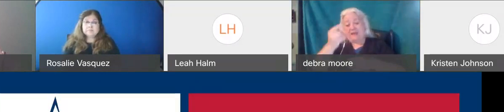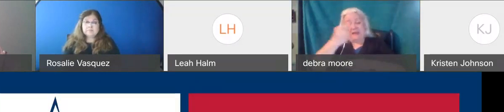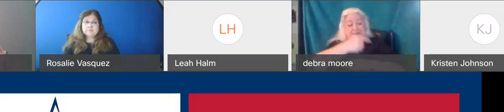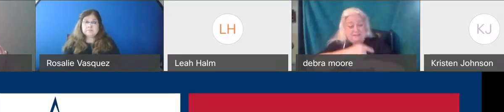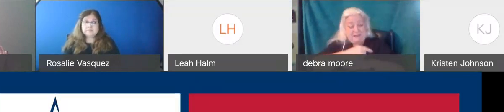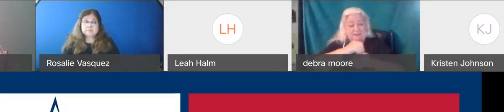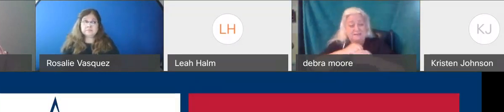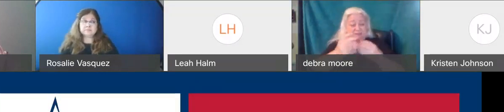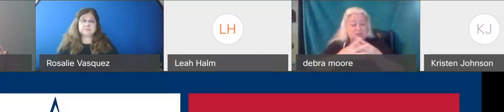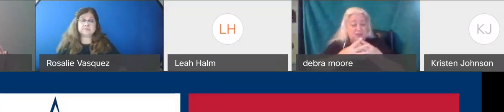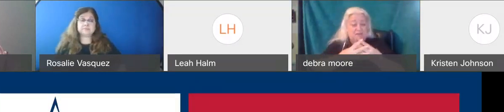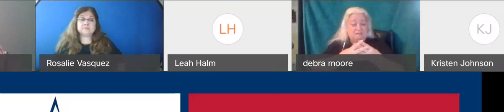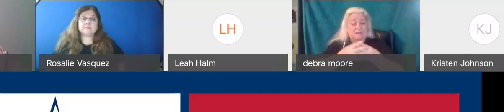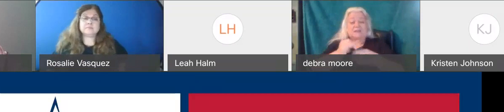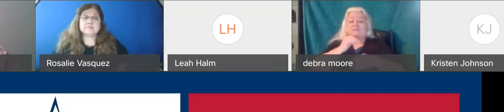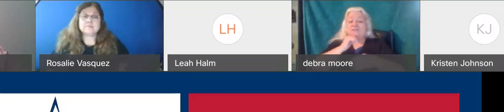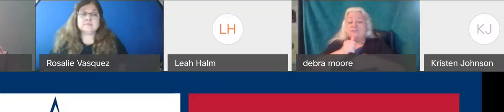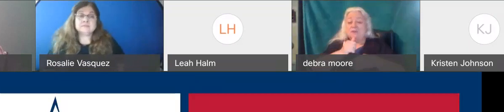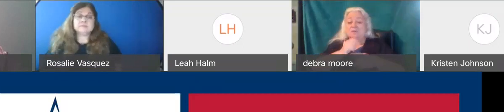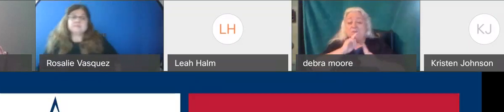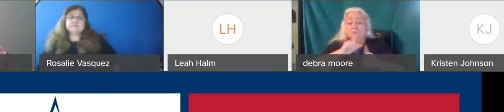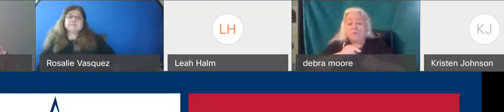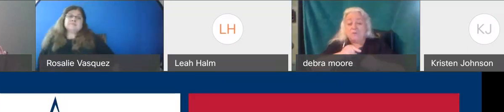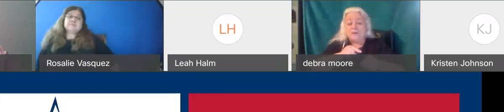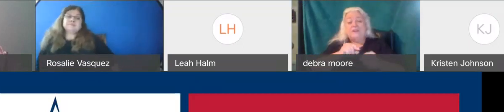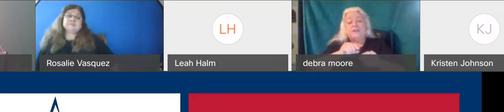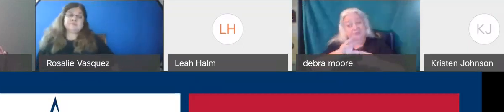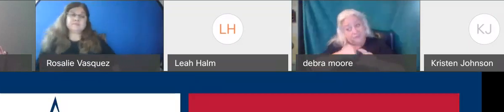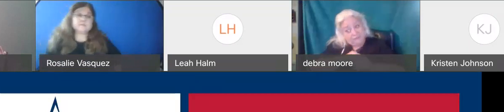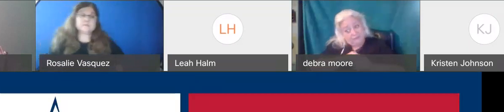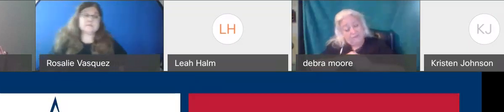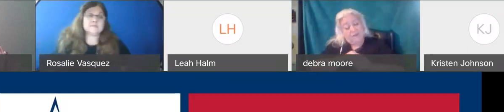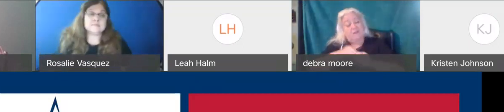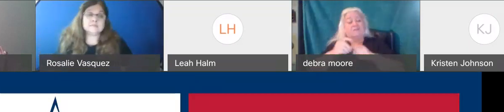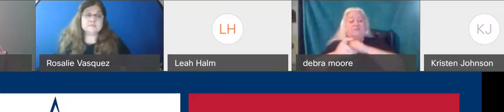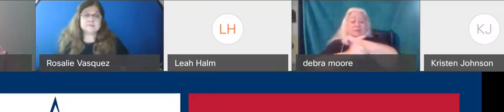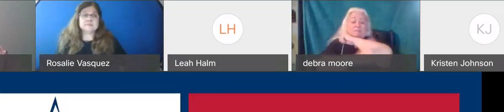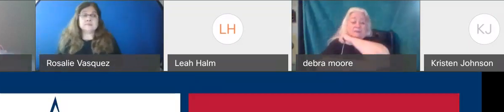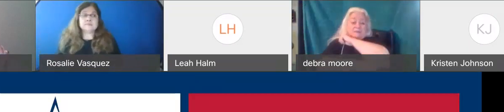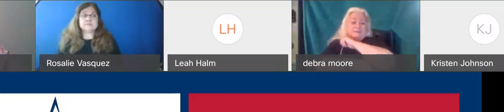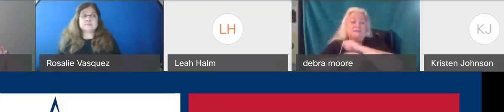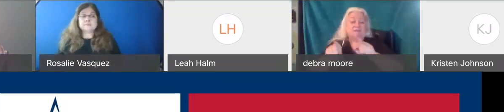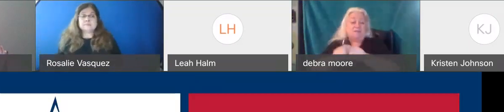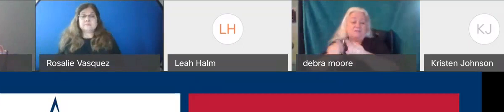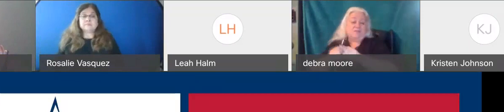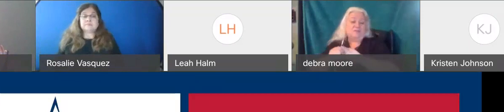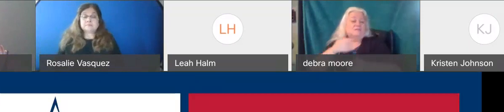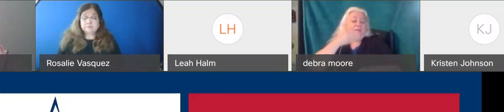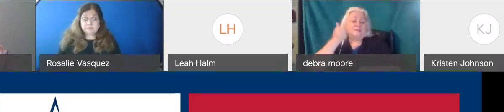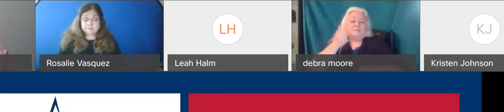report it, there is a penalty involved with that. So it's best to report it immediately as it occurs.